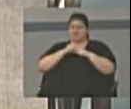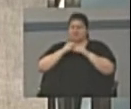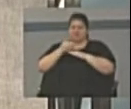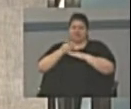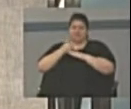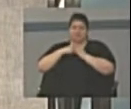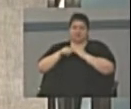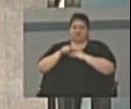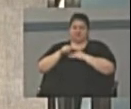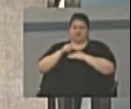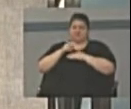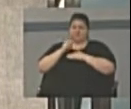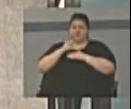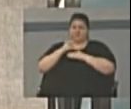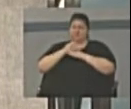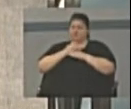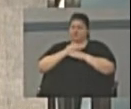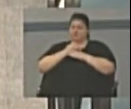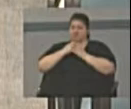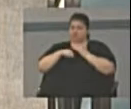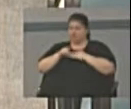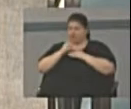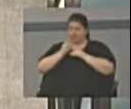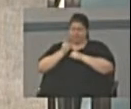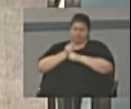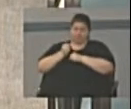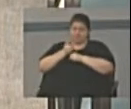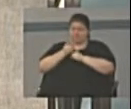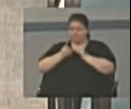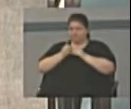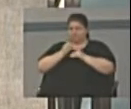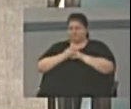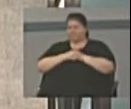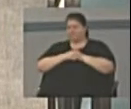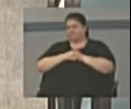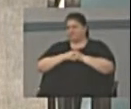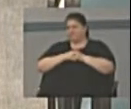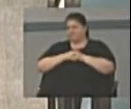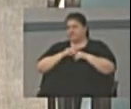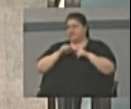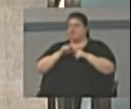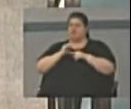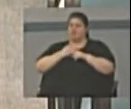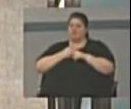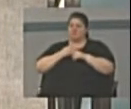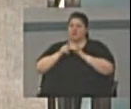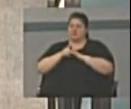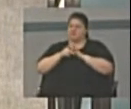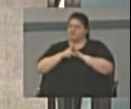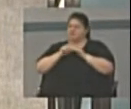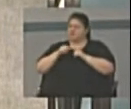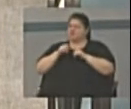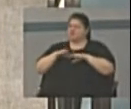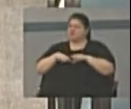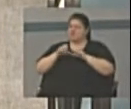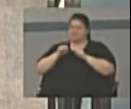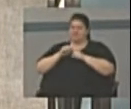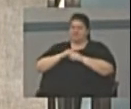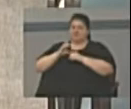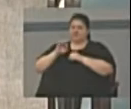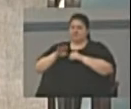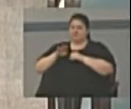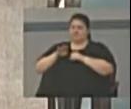week, next month, or next year. And while a policy, when it is adopted in February